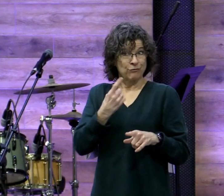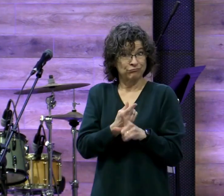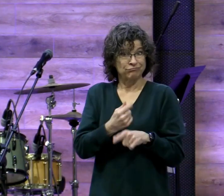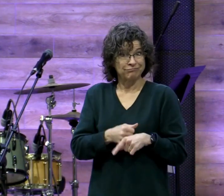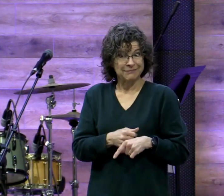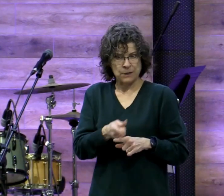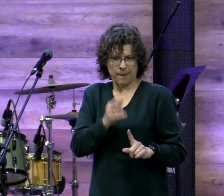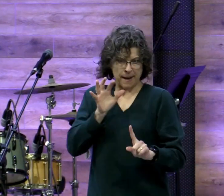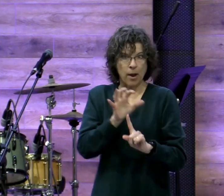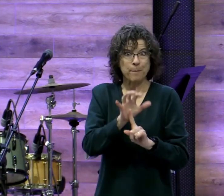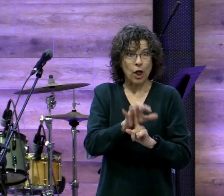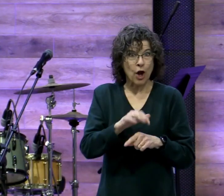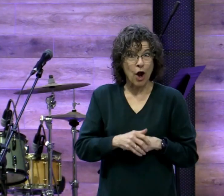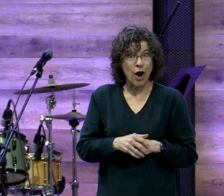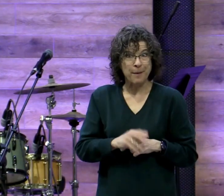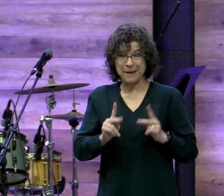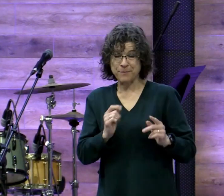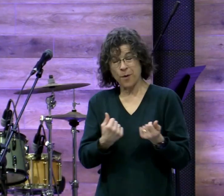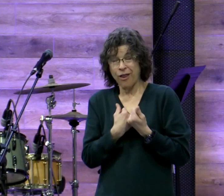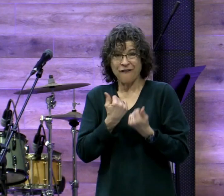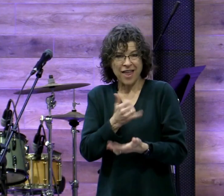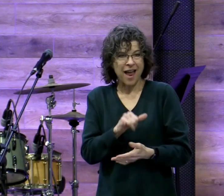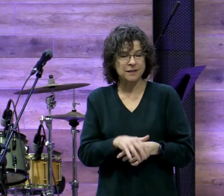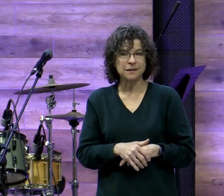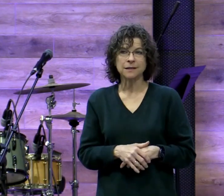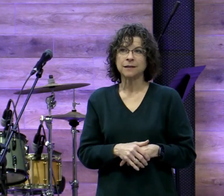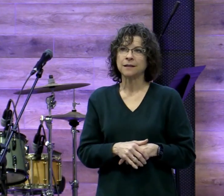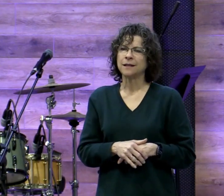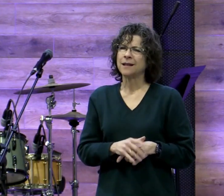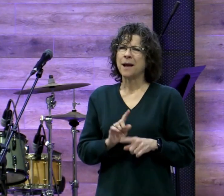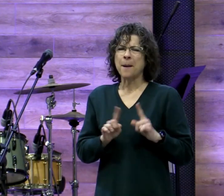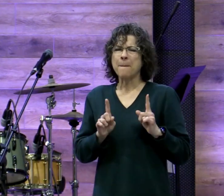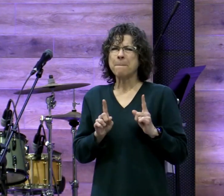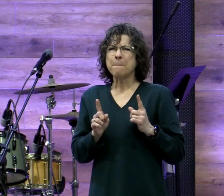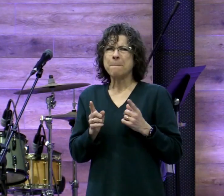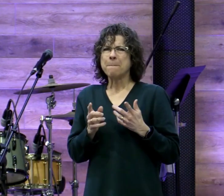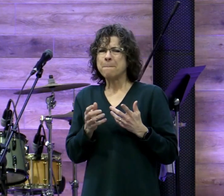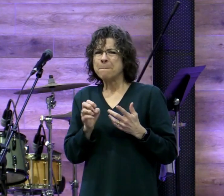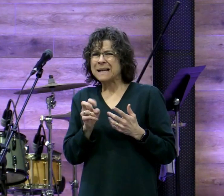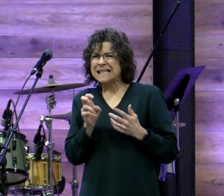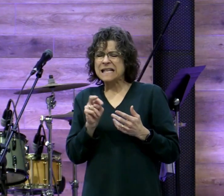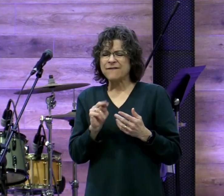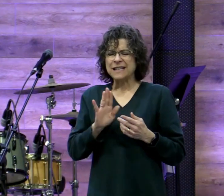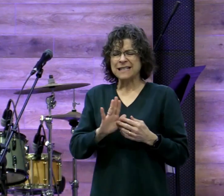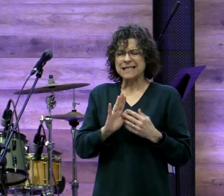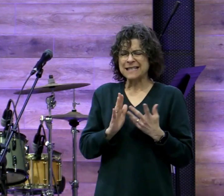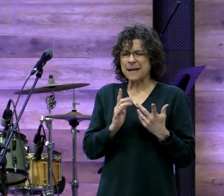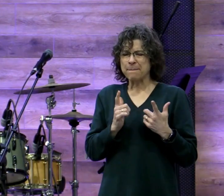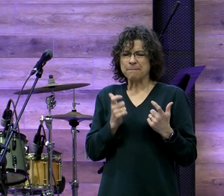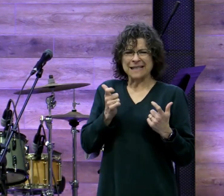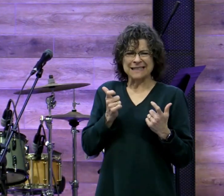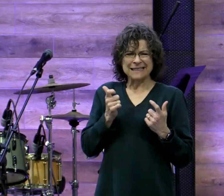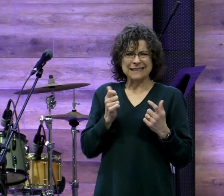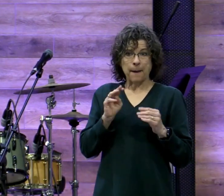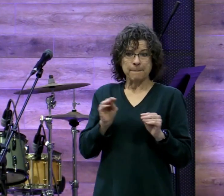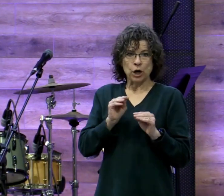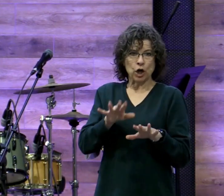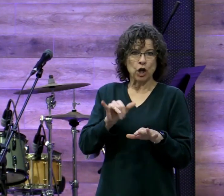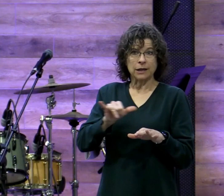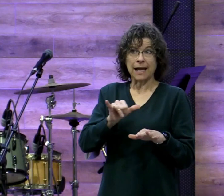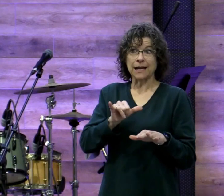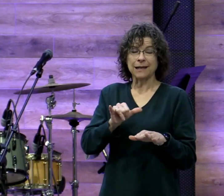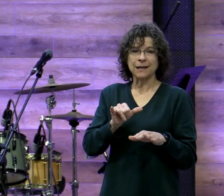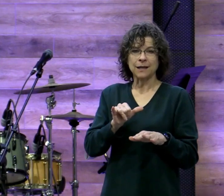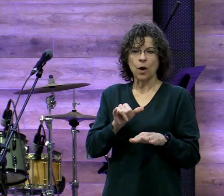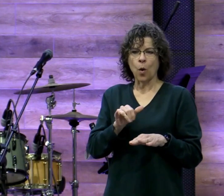And even the most supernatural of his miracles over modern laws, like walking on water. Why